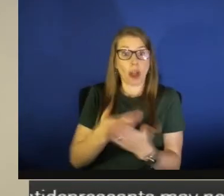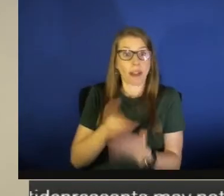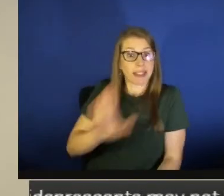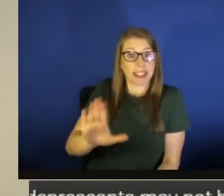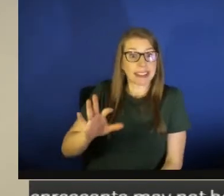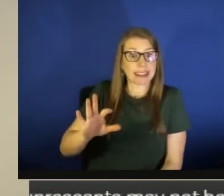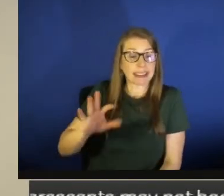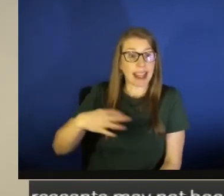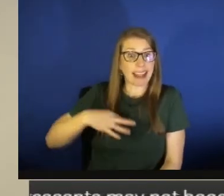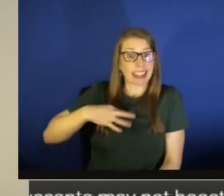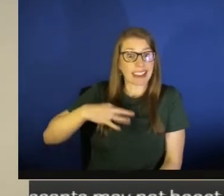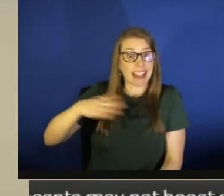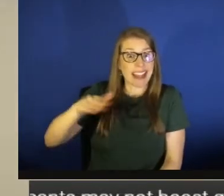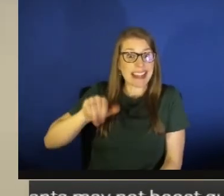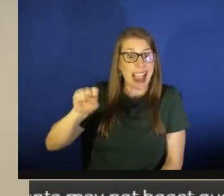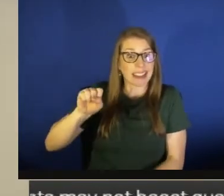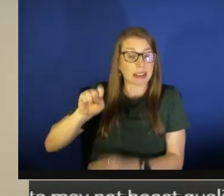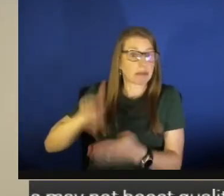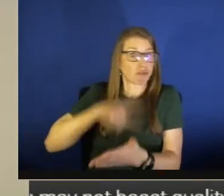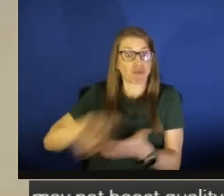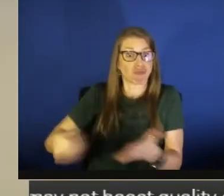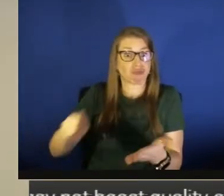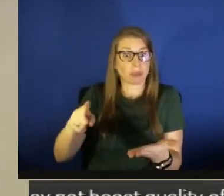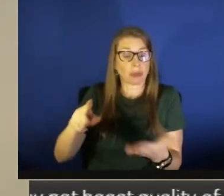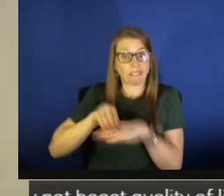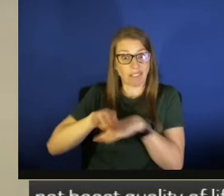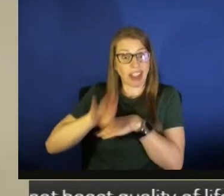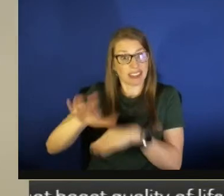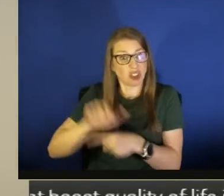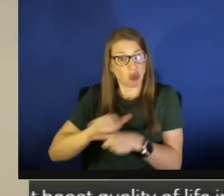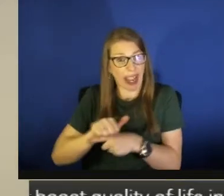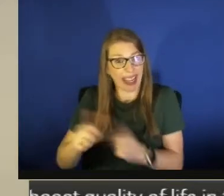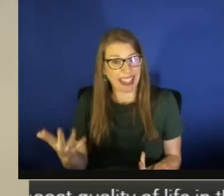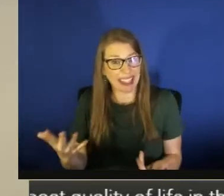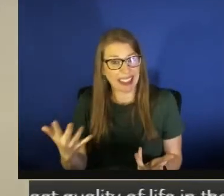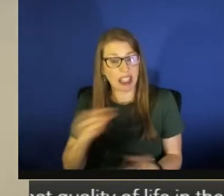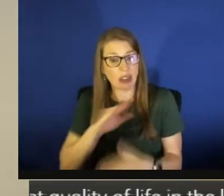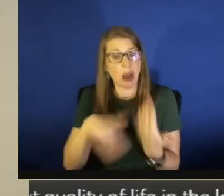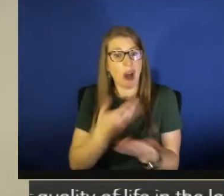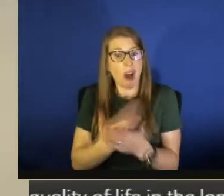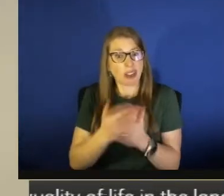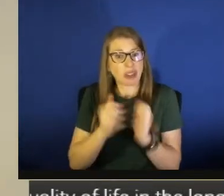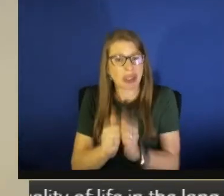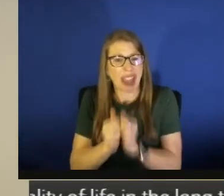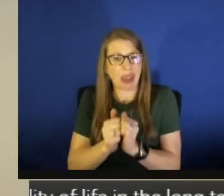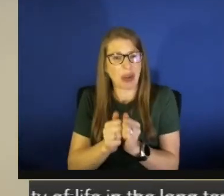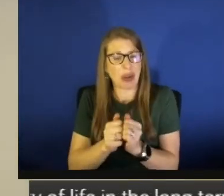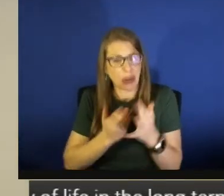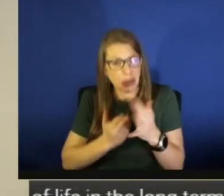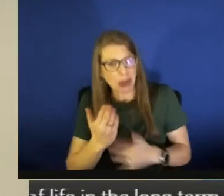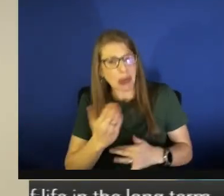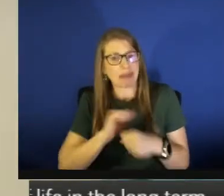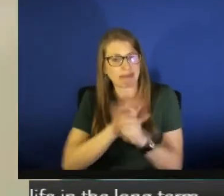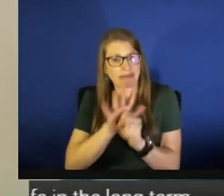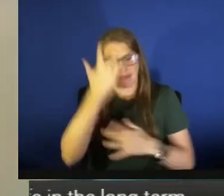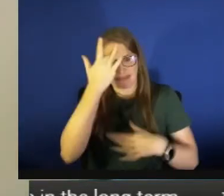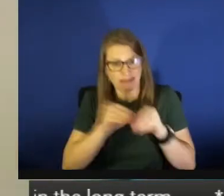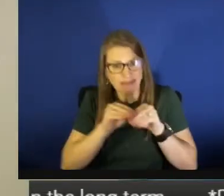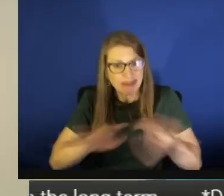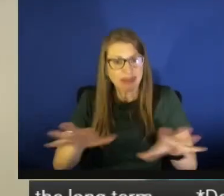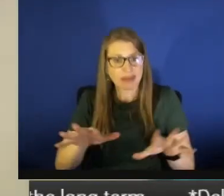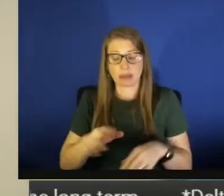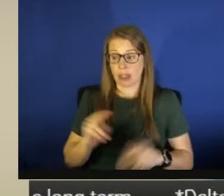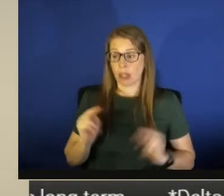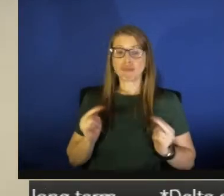elective cases got canceled, and so that affected his training. We're all in this together, and I think it was really important to not just be that neutral